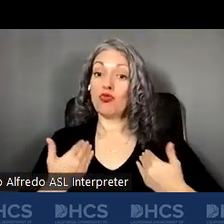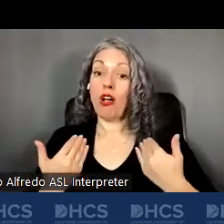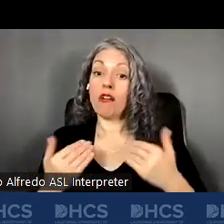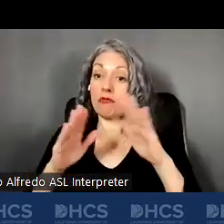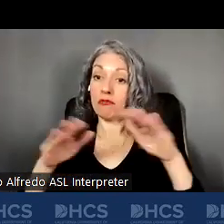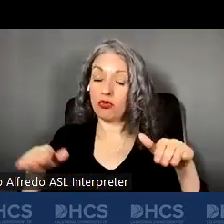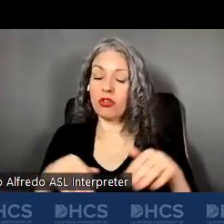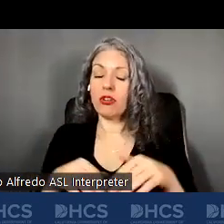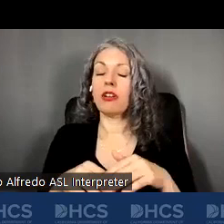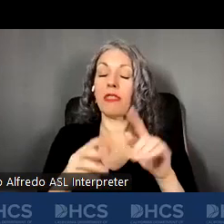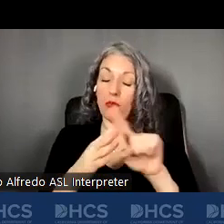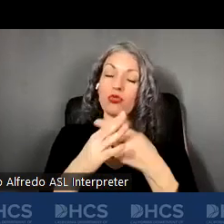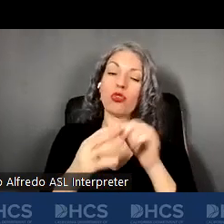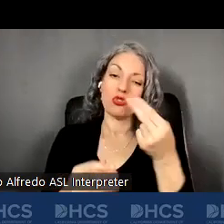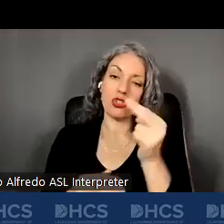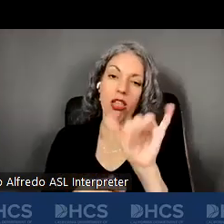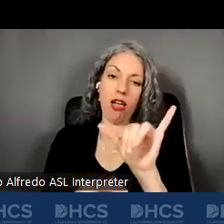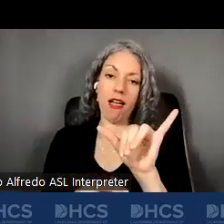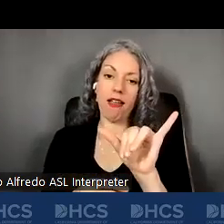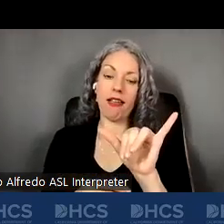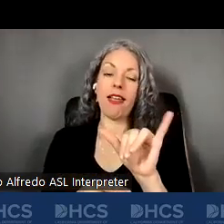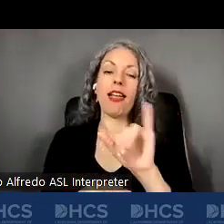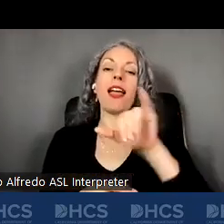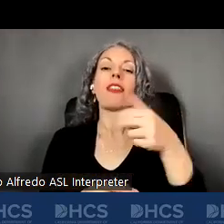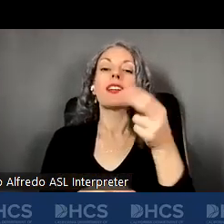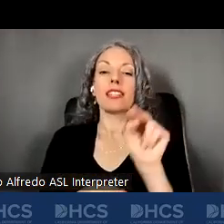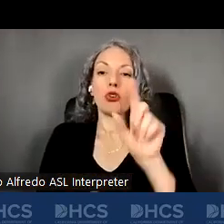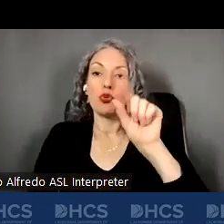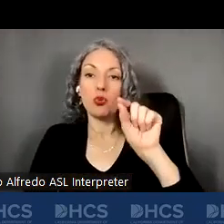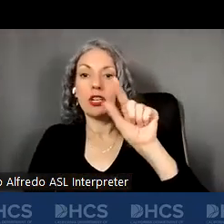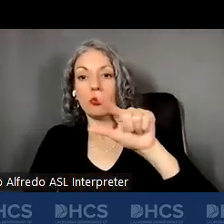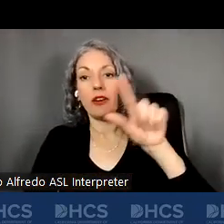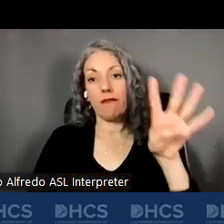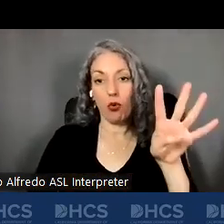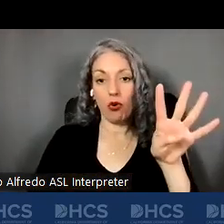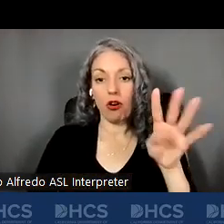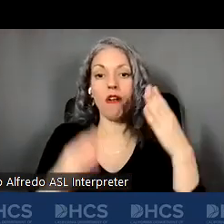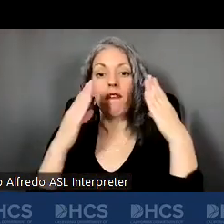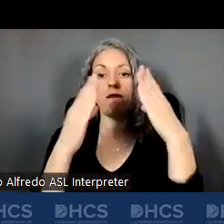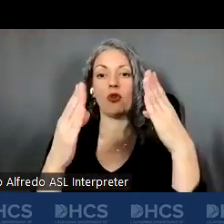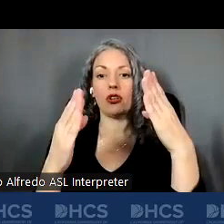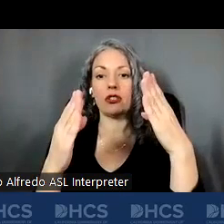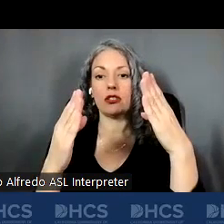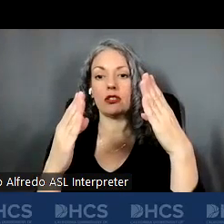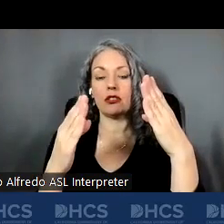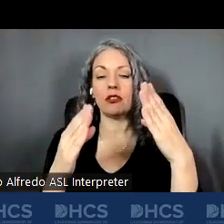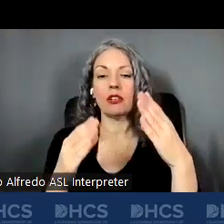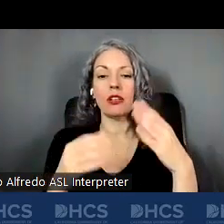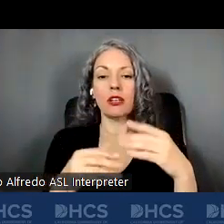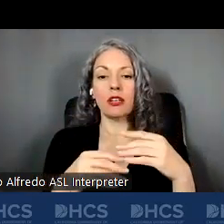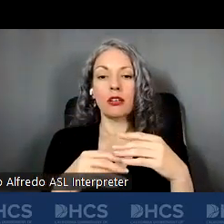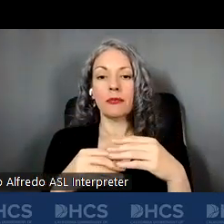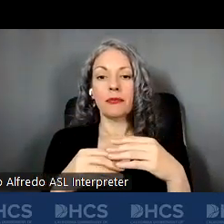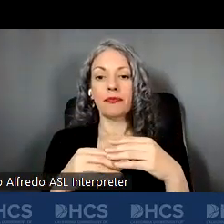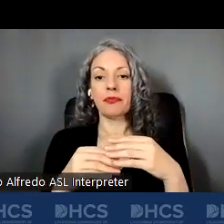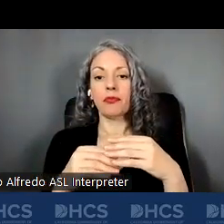going live this July. And then January of 2024, we're focused on a birth equity population of focus, and